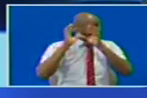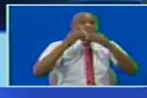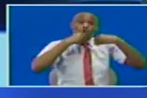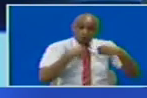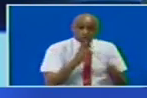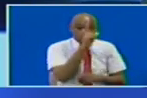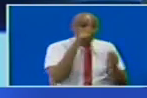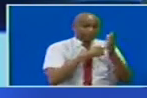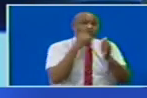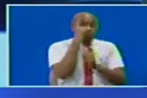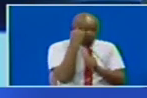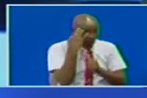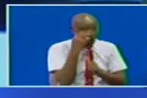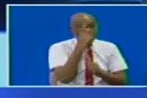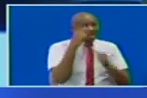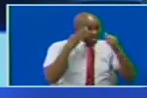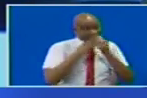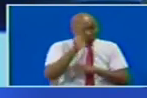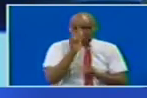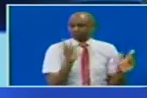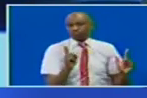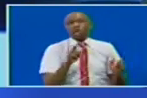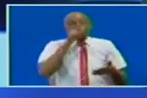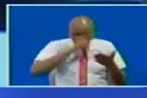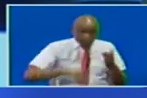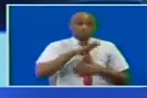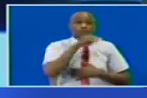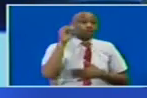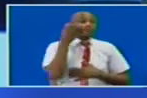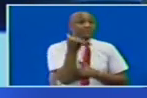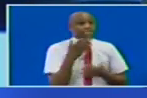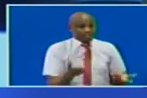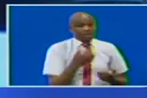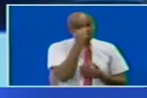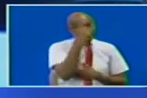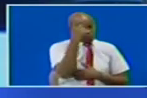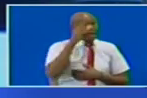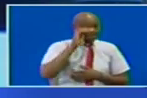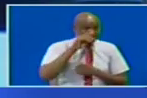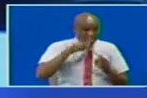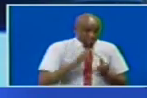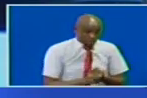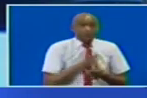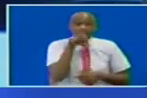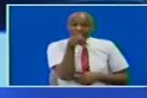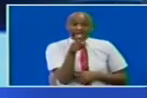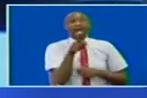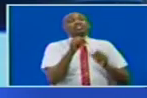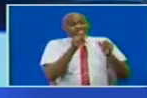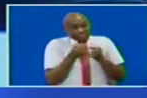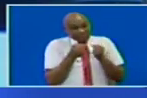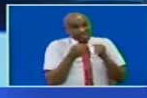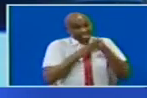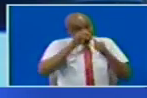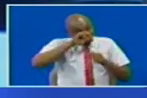lost 1.18 billion. What has been stolen from Kilifi is 51 million, out of which 8 million has been